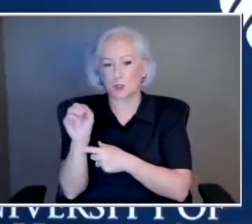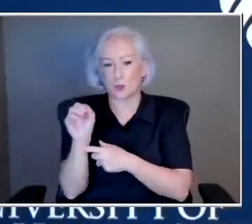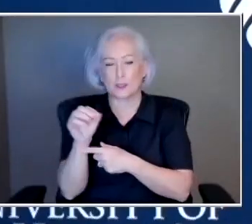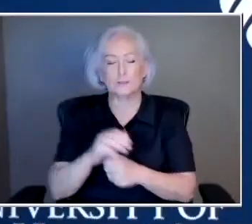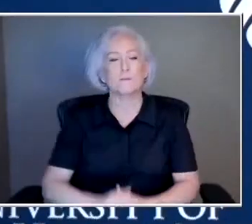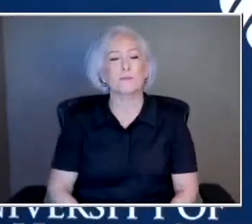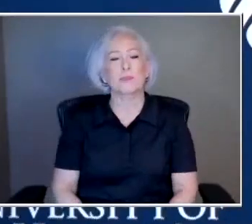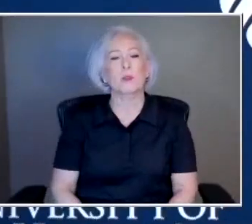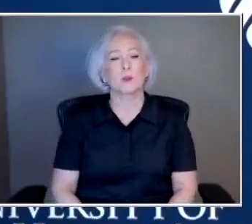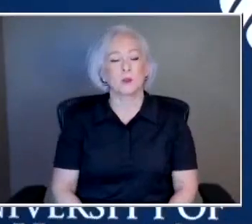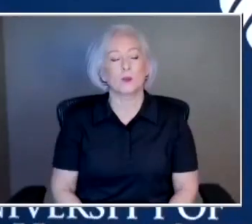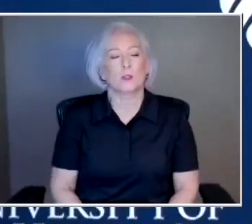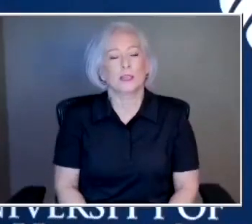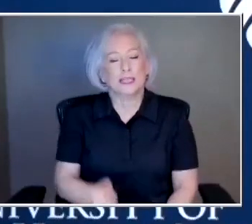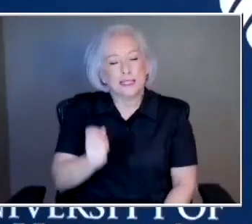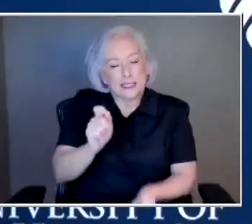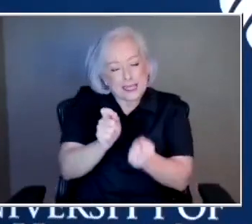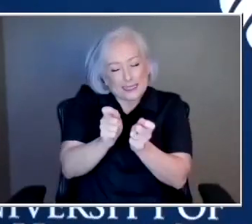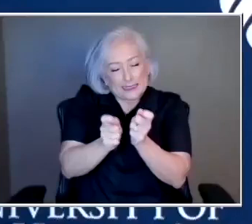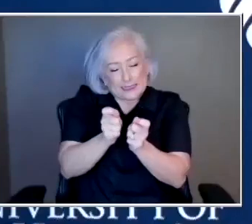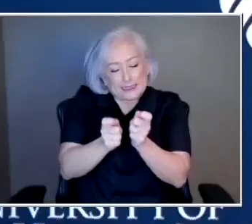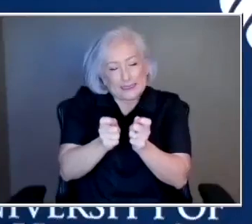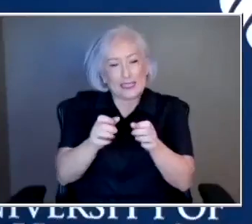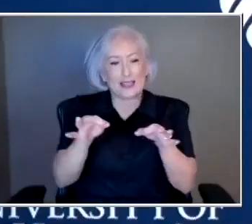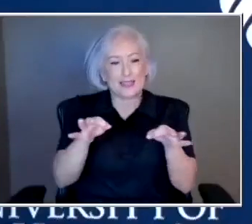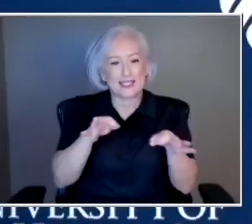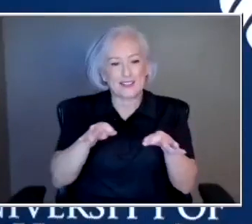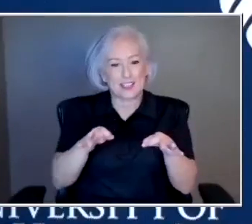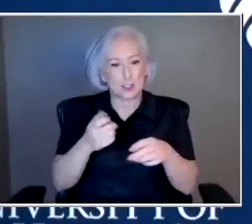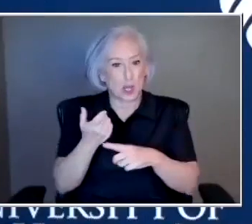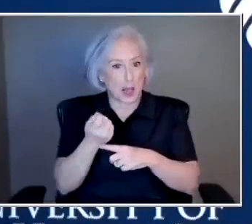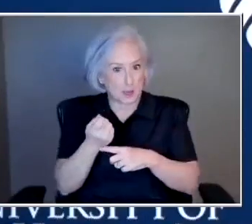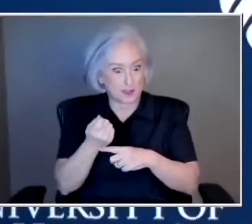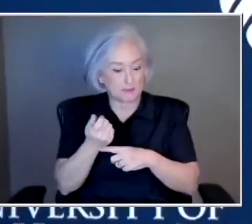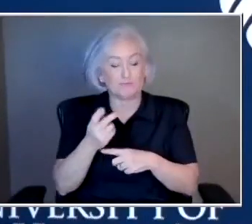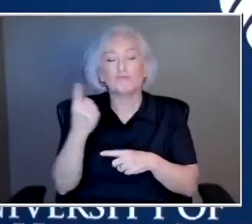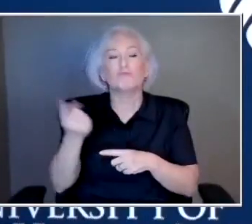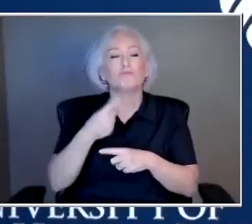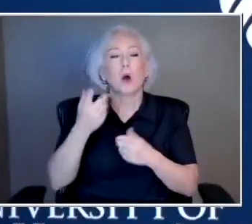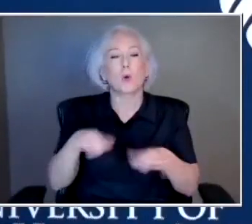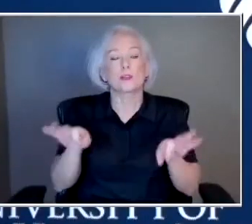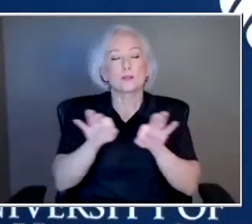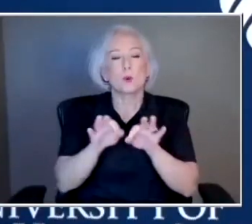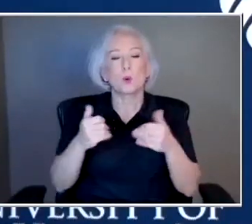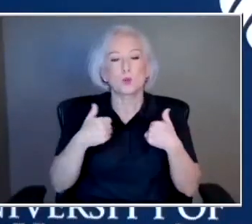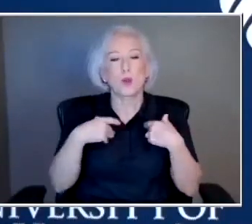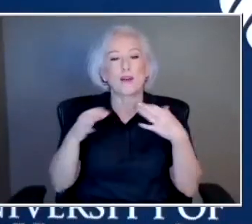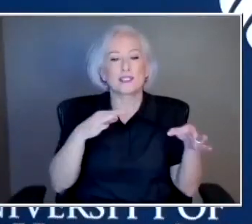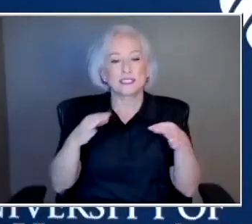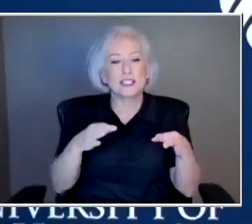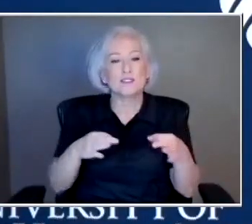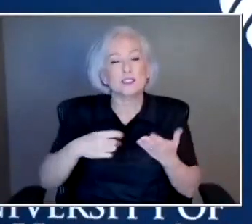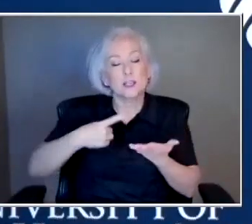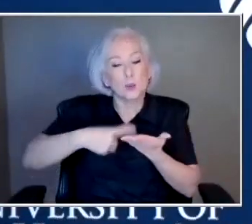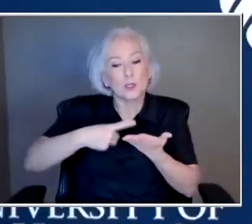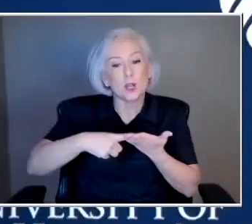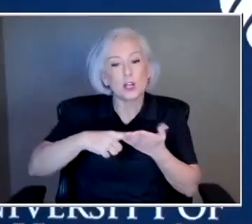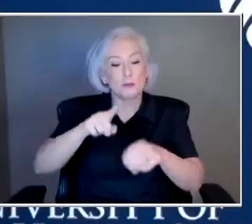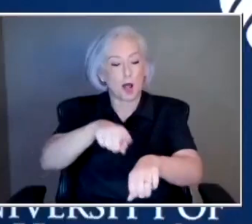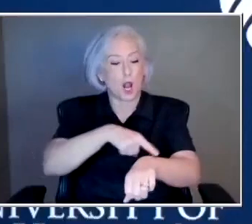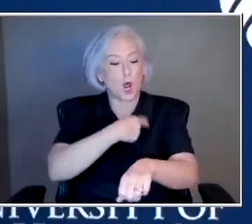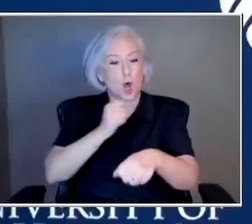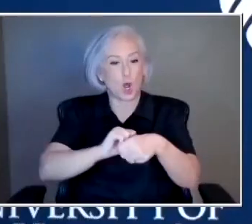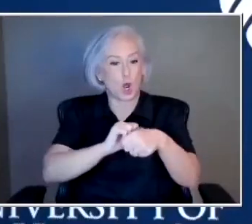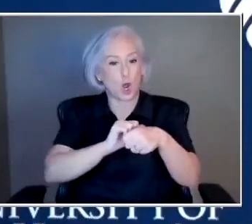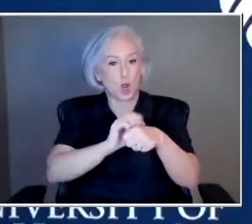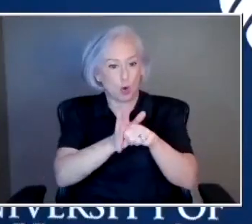of tweaked their definition. It's always important to get a definition. We've talked about long COVID and how difficult it is, just because it's difficult